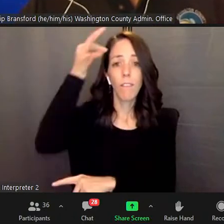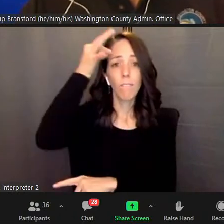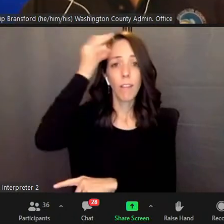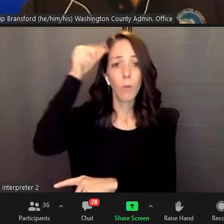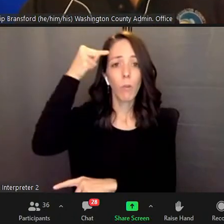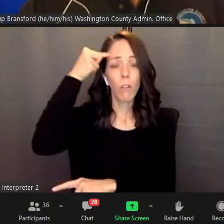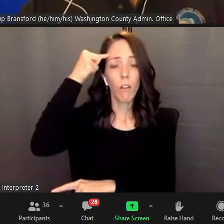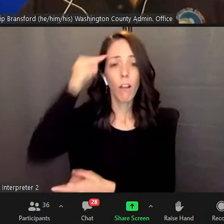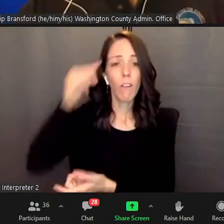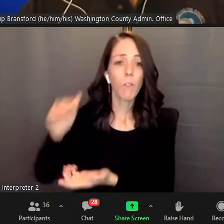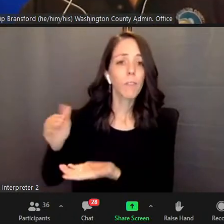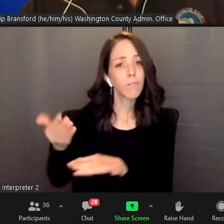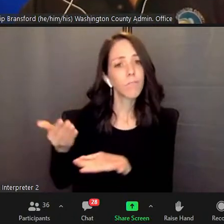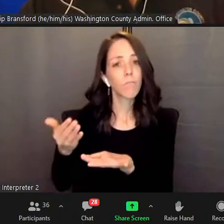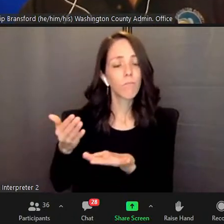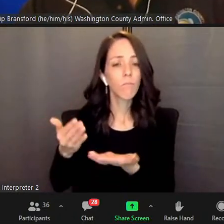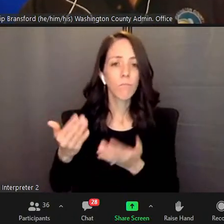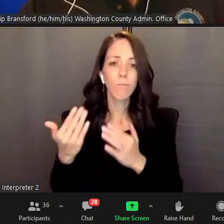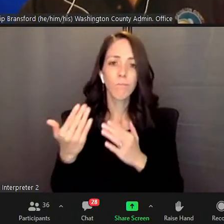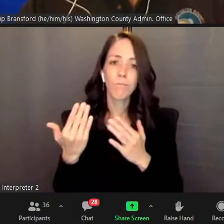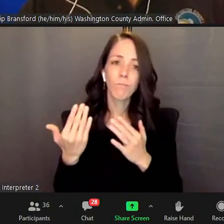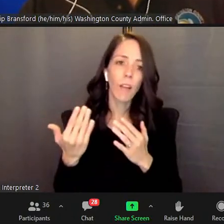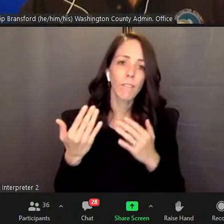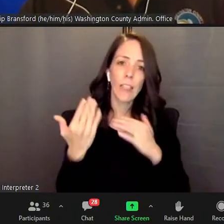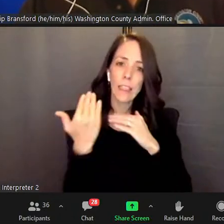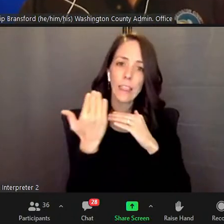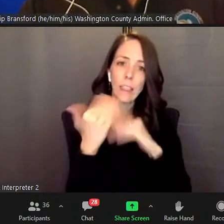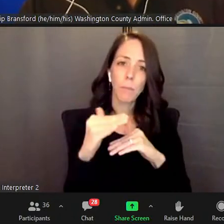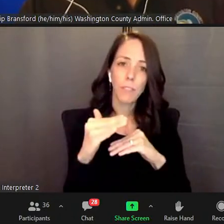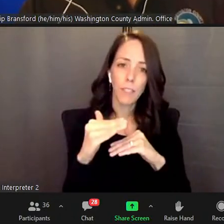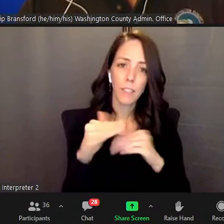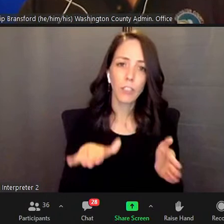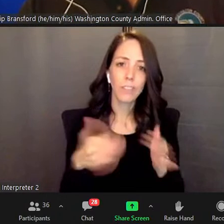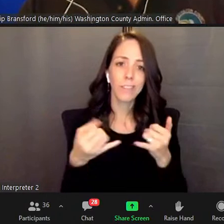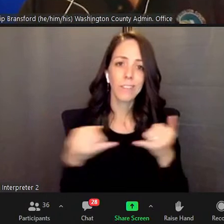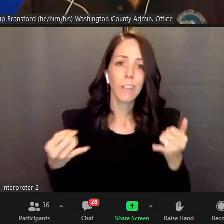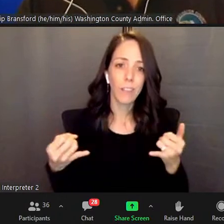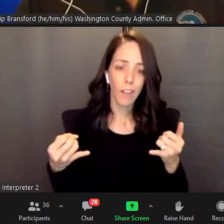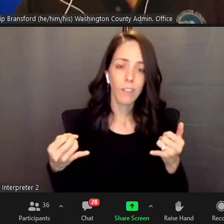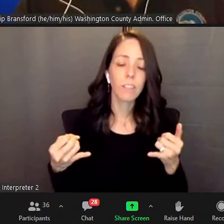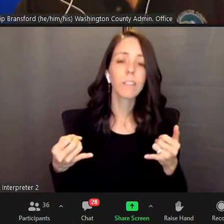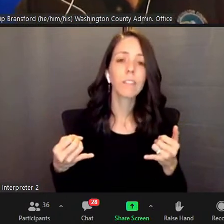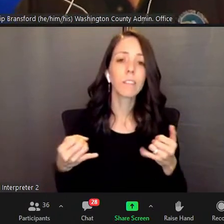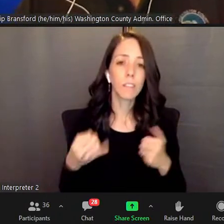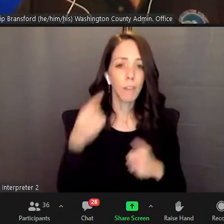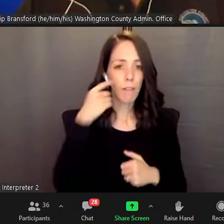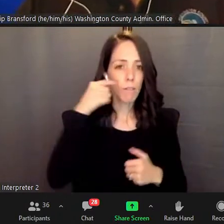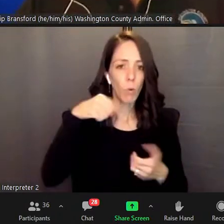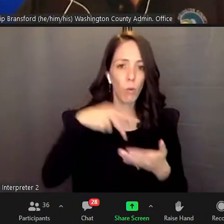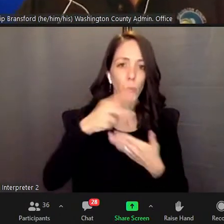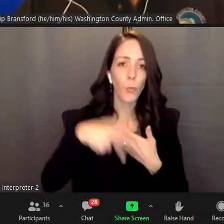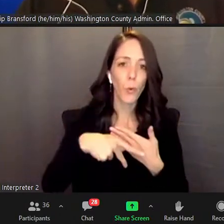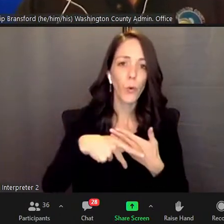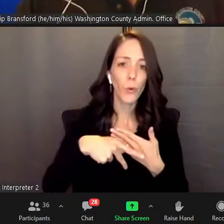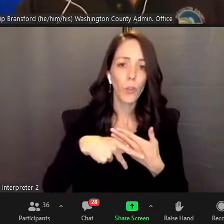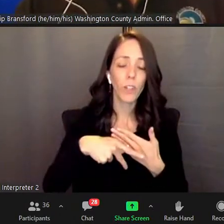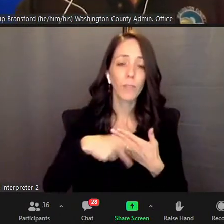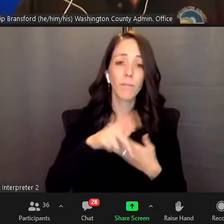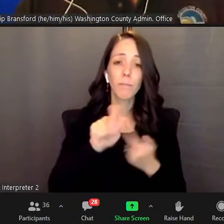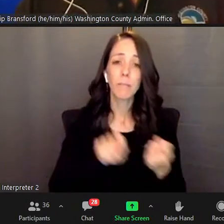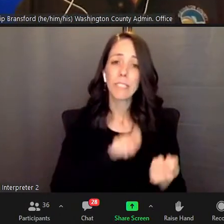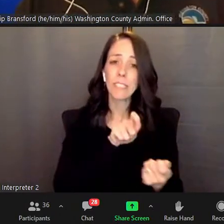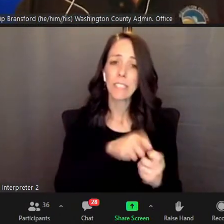deadlines for this program, and particularly since the eviction